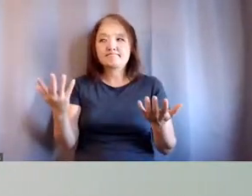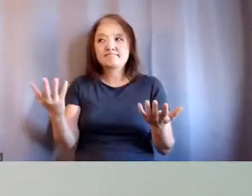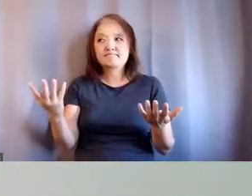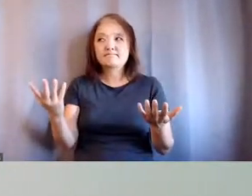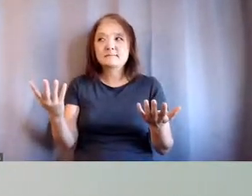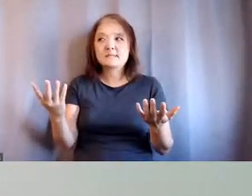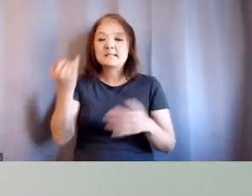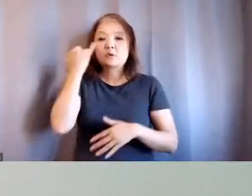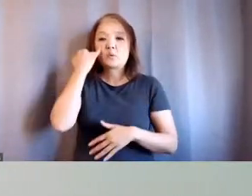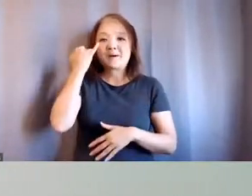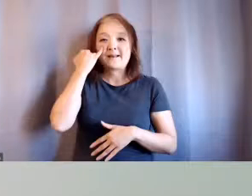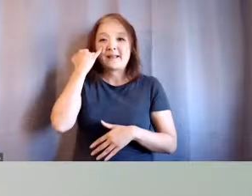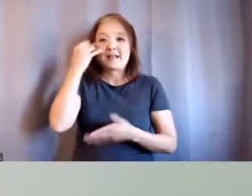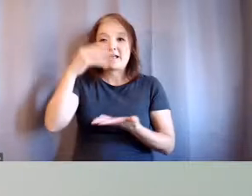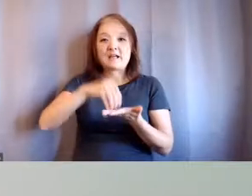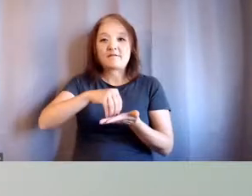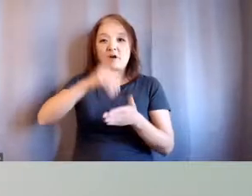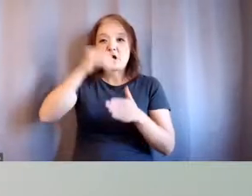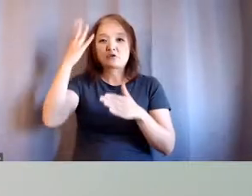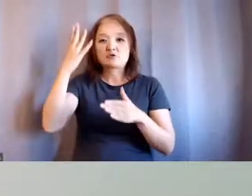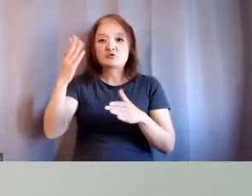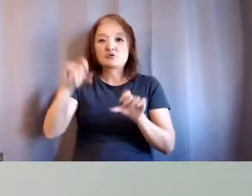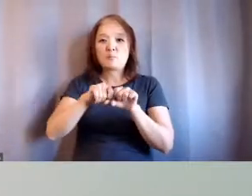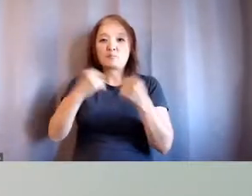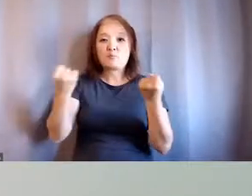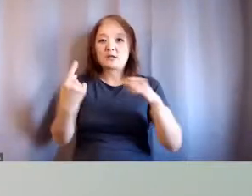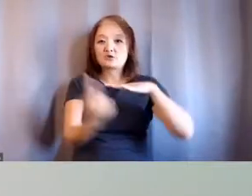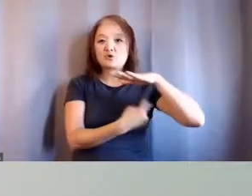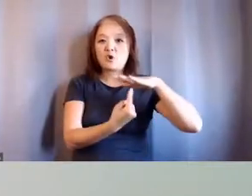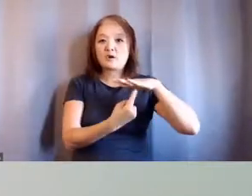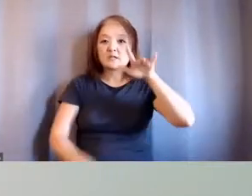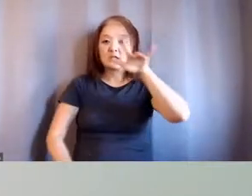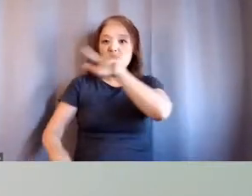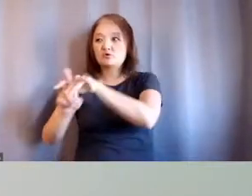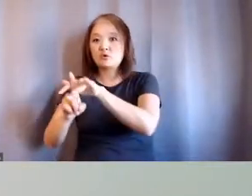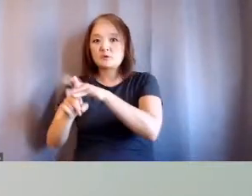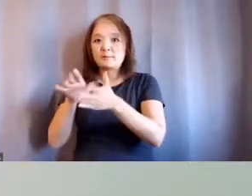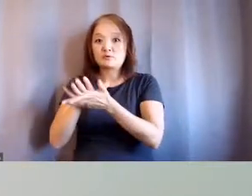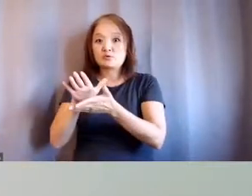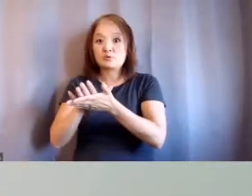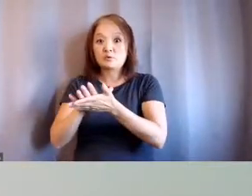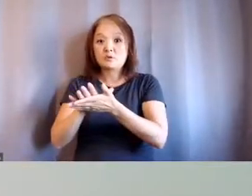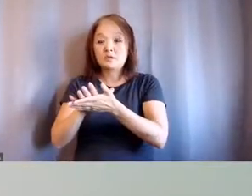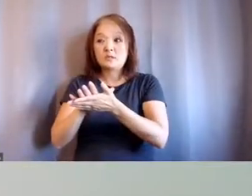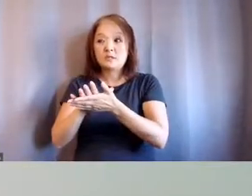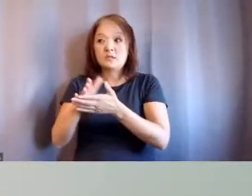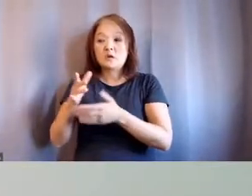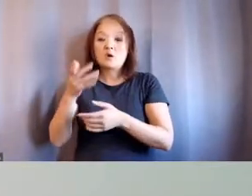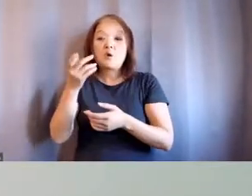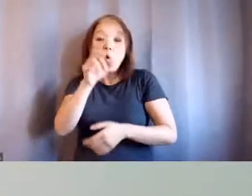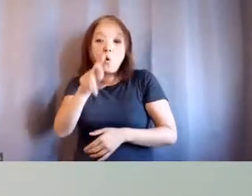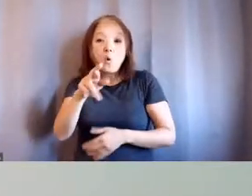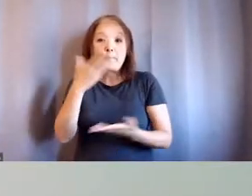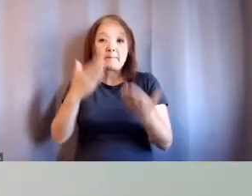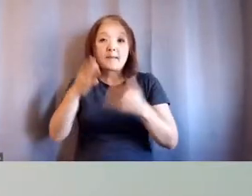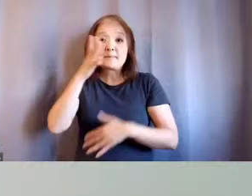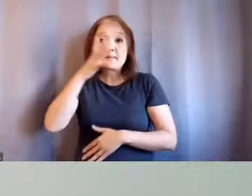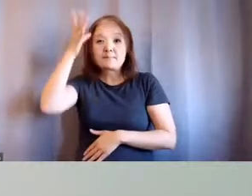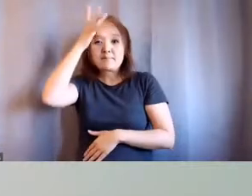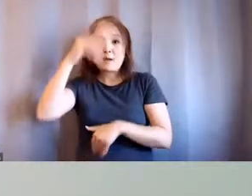what if a student breaks quarantine and comes to school, or the parents send students to school when they are obviously